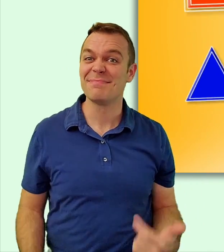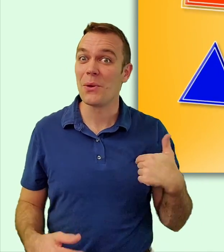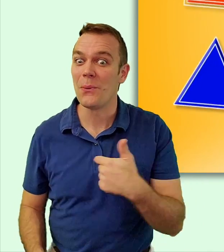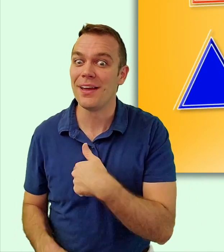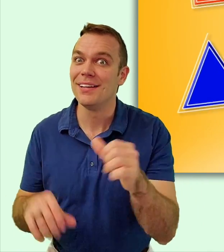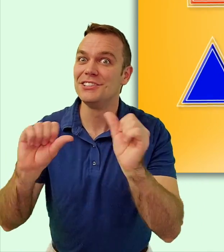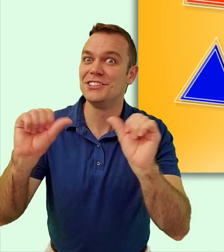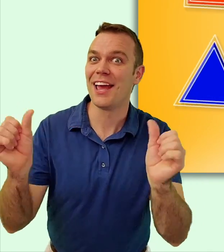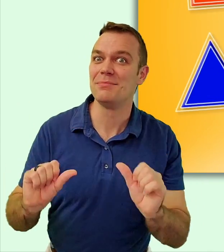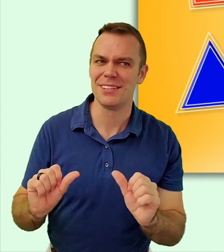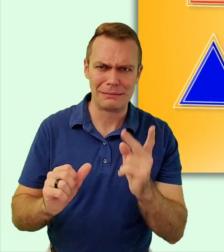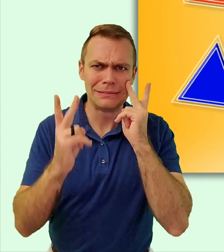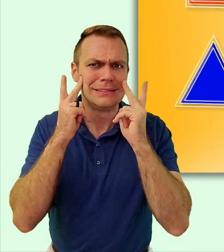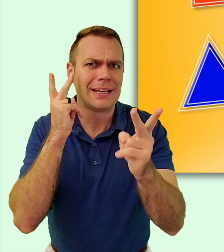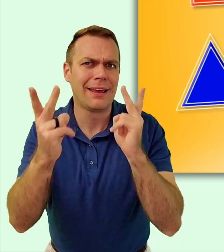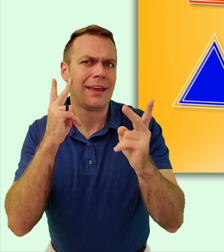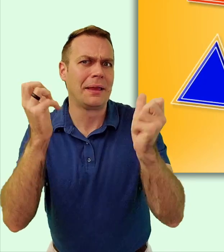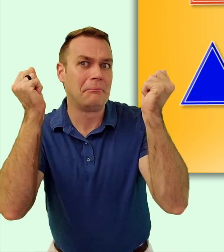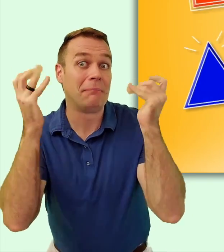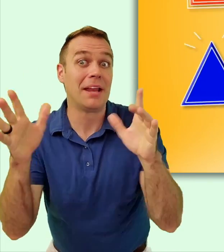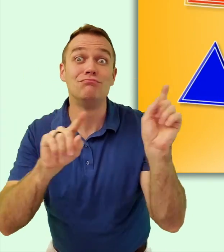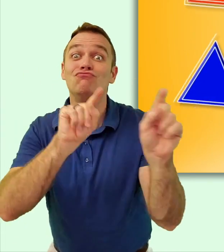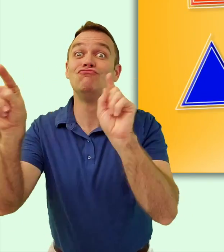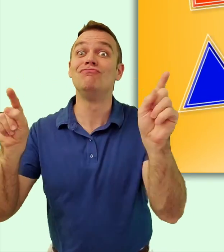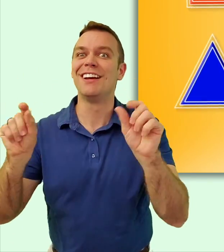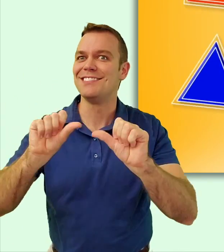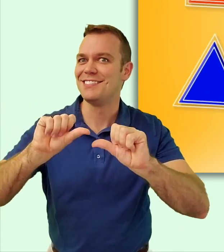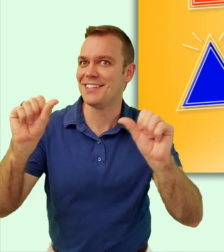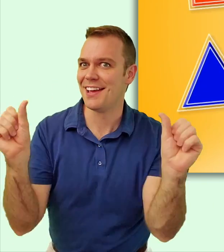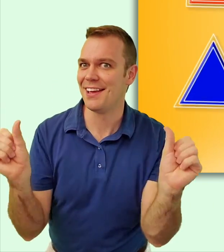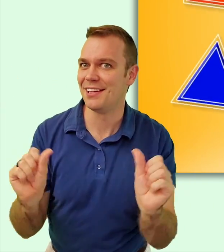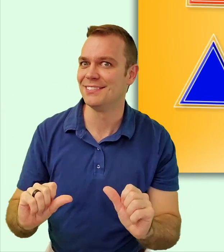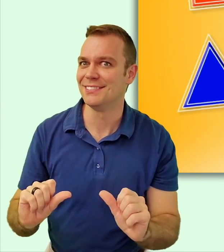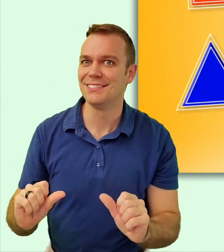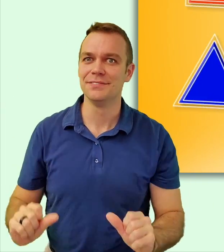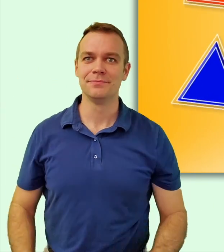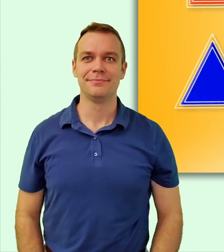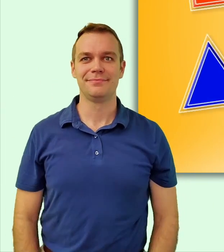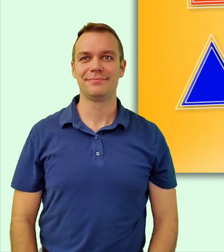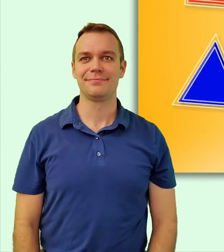We are shapes. You can see us everywhere. We are shapes.